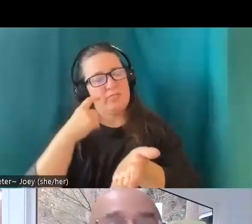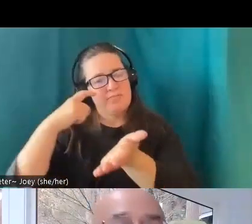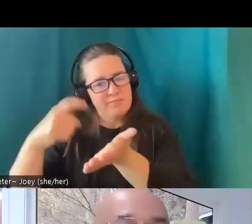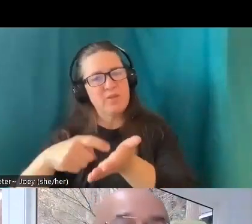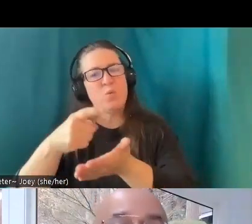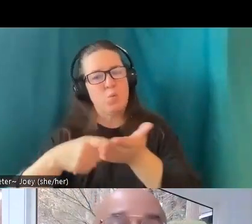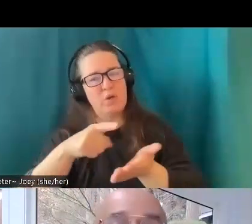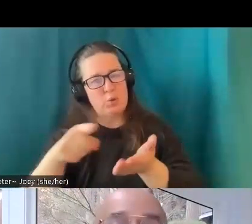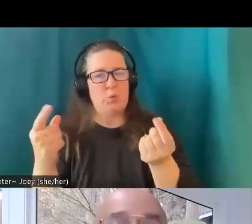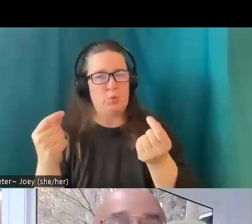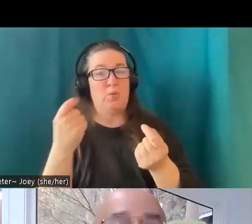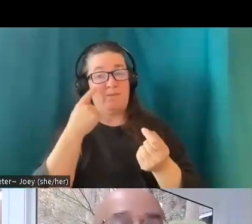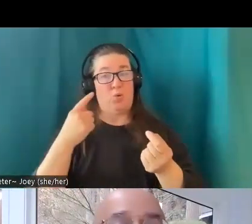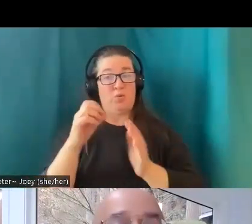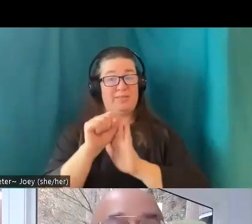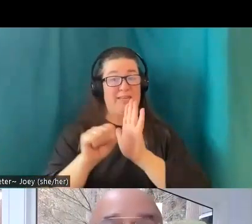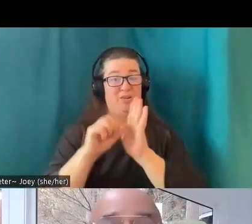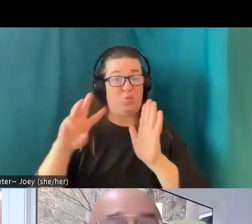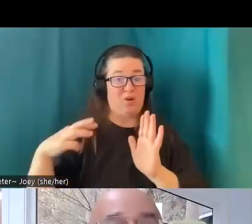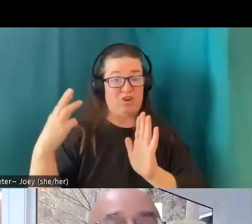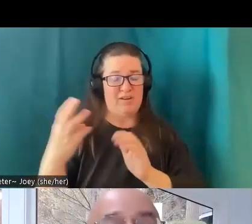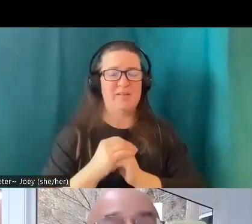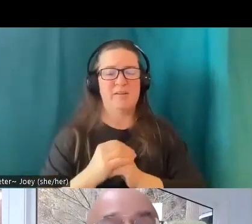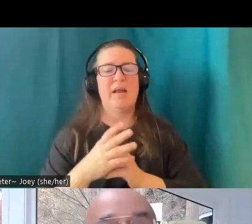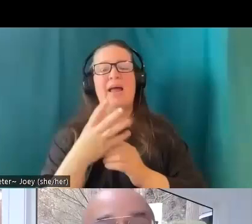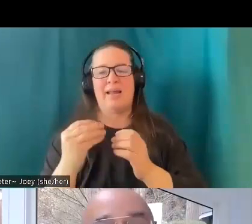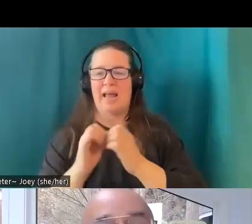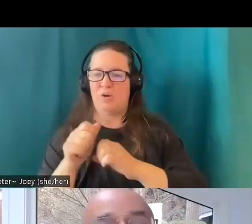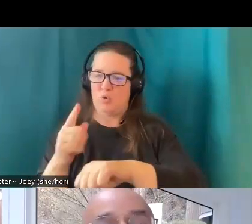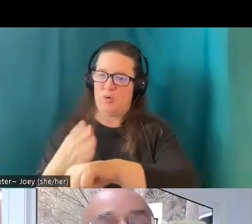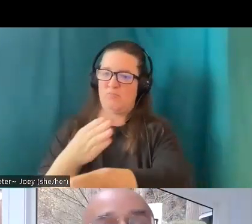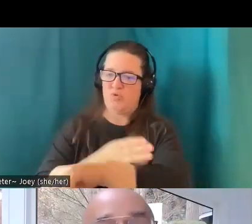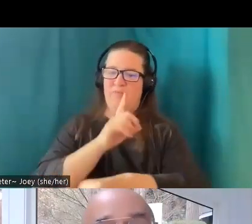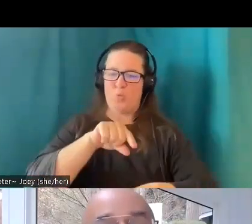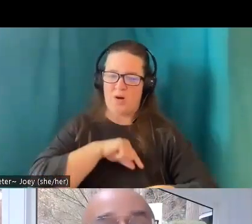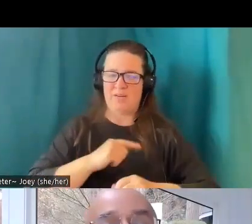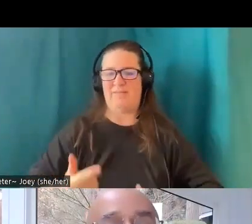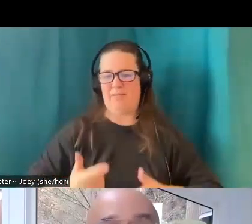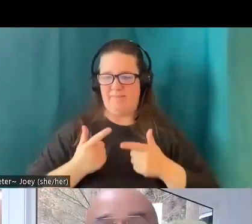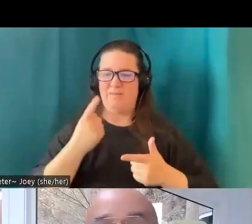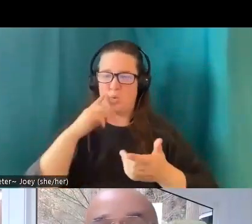Washingtonians. That is what this program represents. And with that, I'd just like to say thank you to everyone for what you do